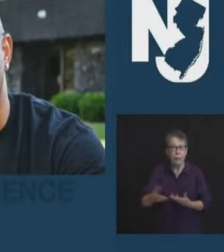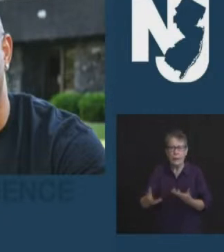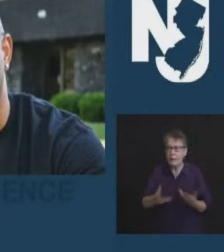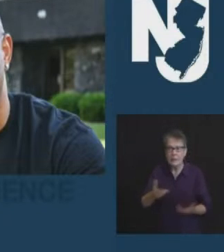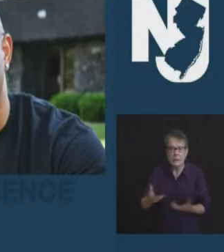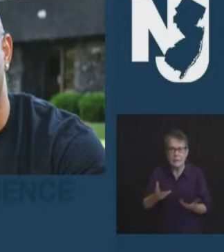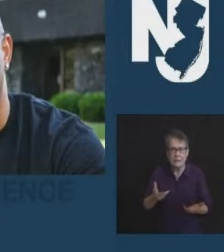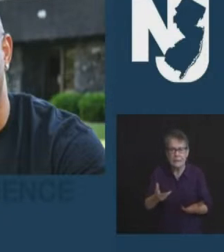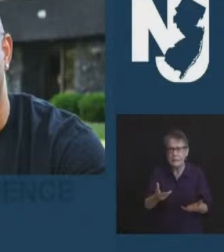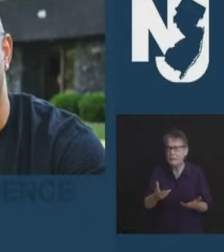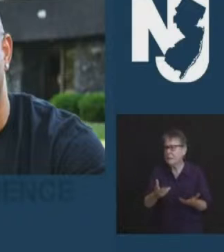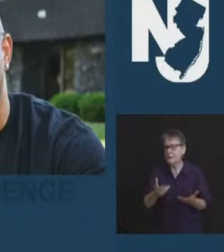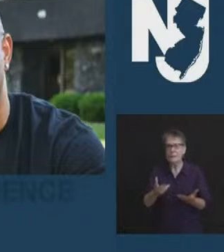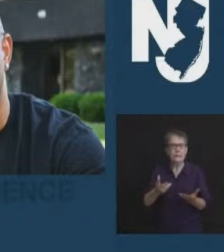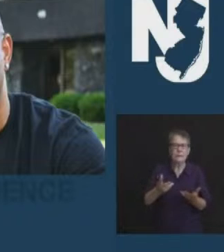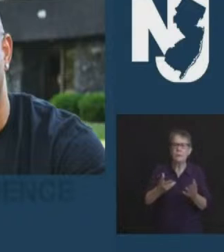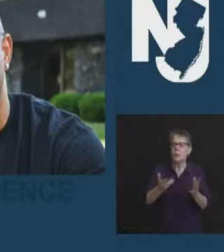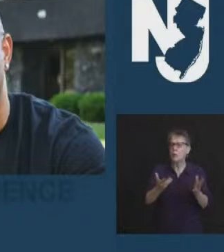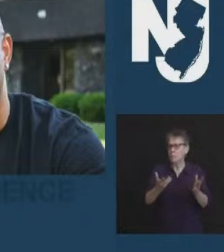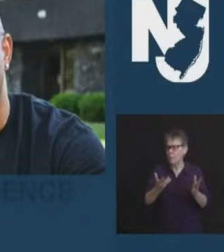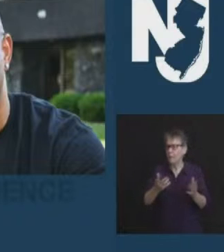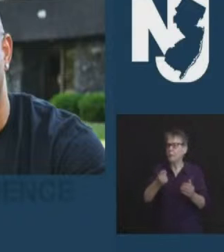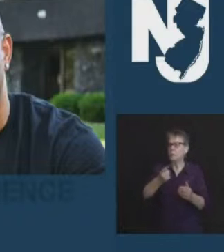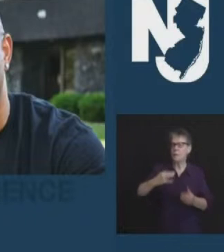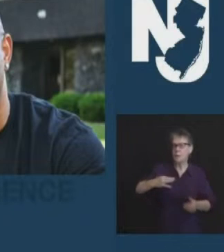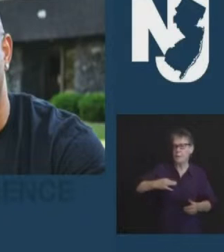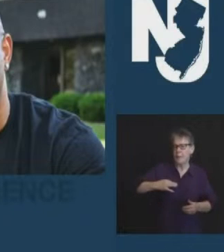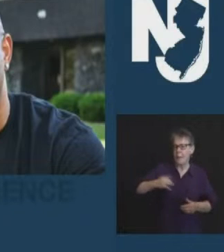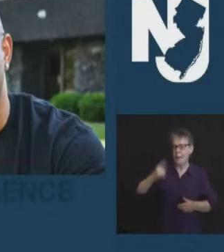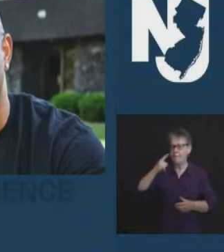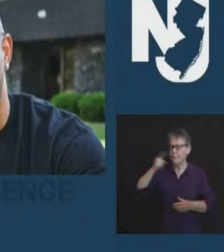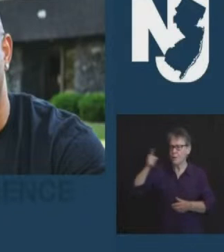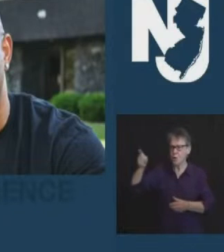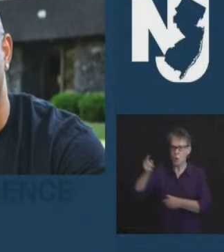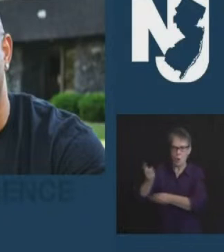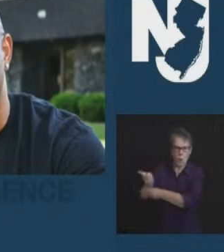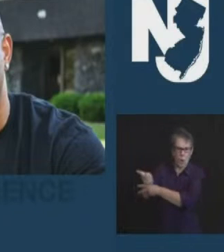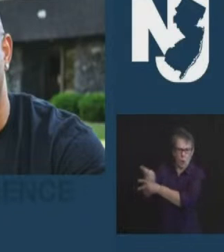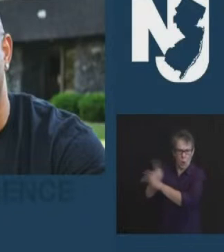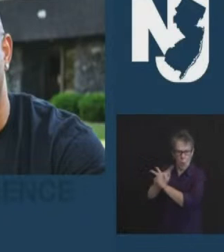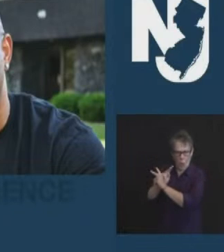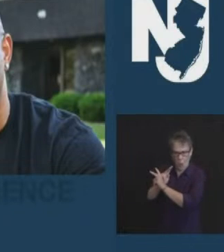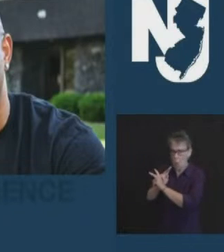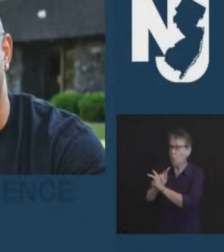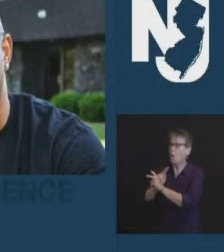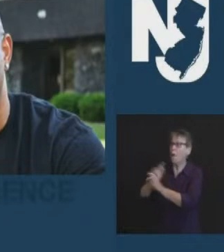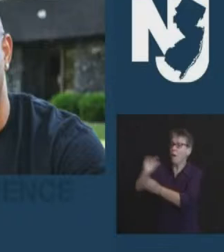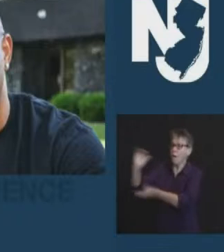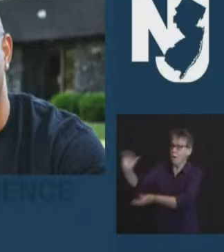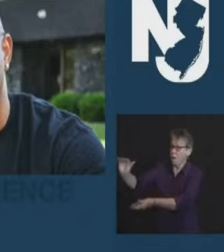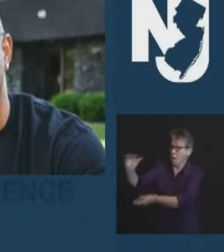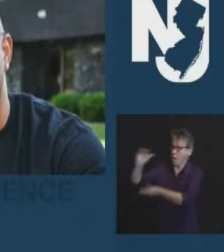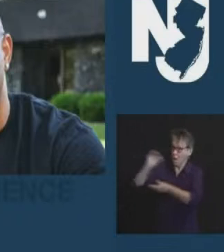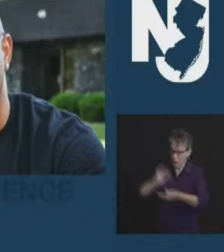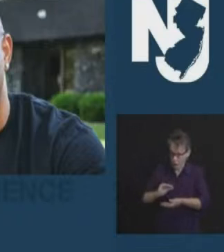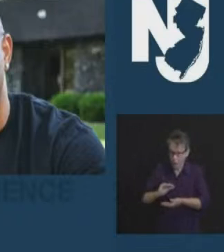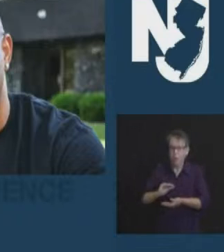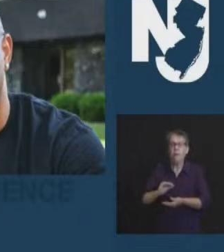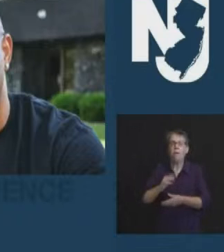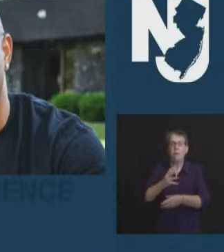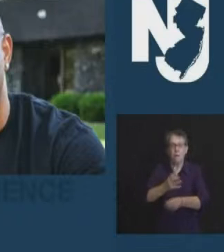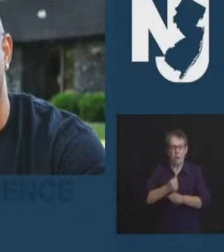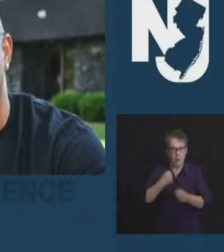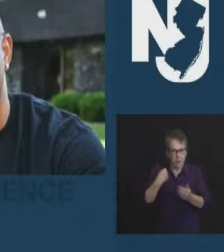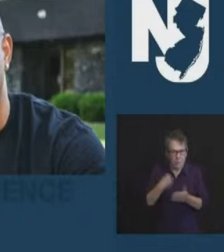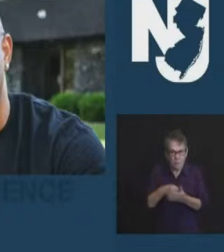application process, and was able to receive grants that helped him cover expenses. The Tara Dowdell Group has done really